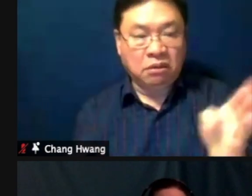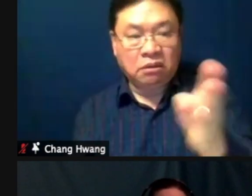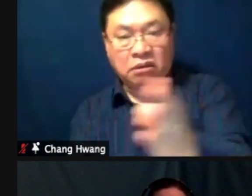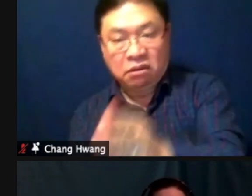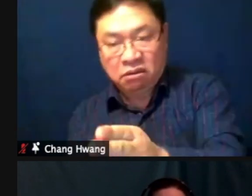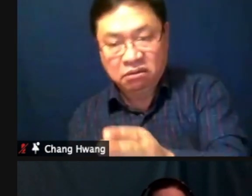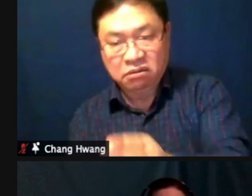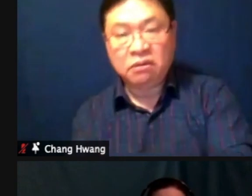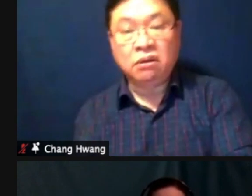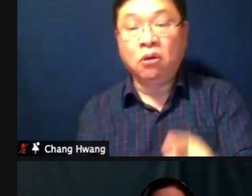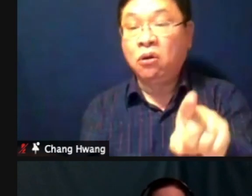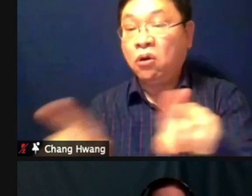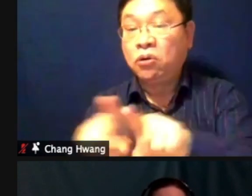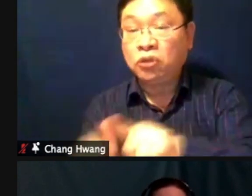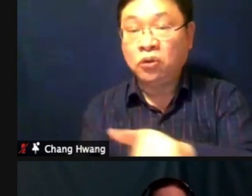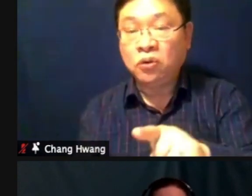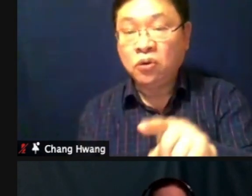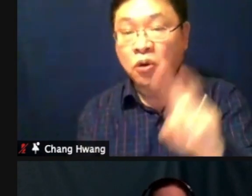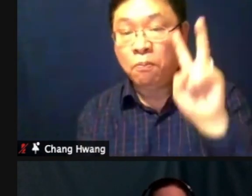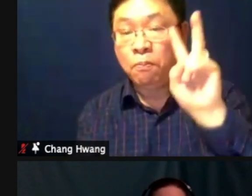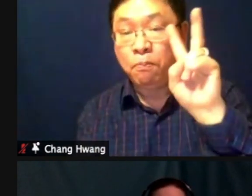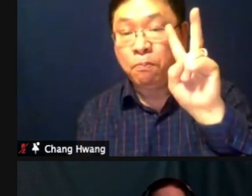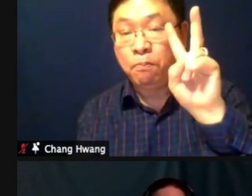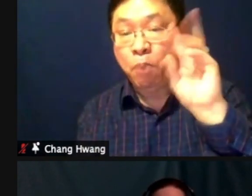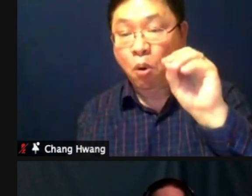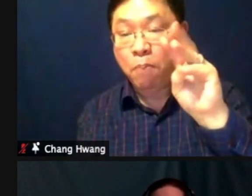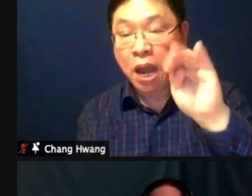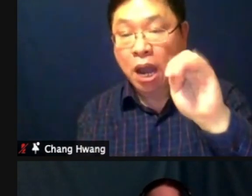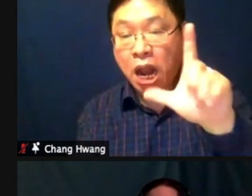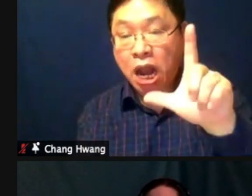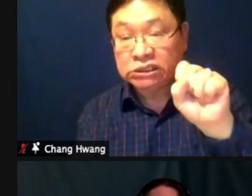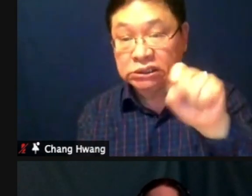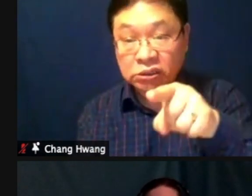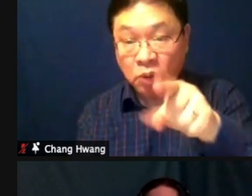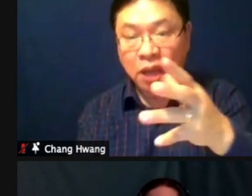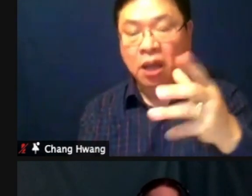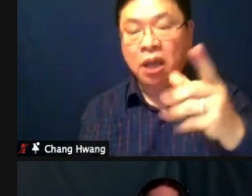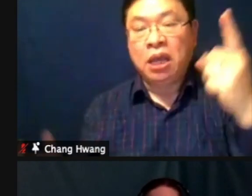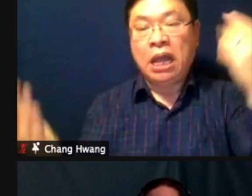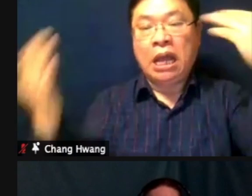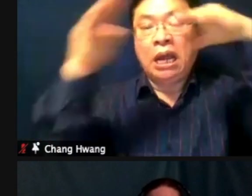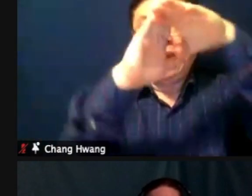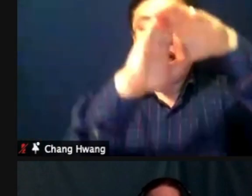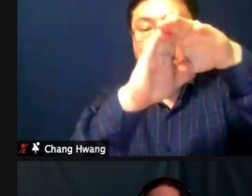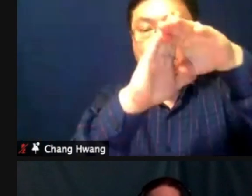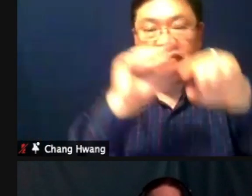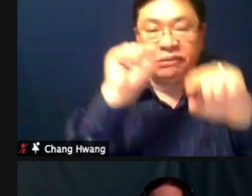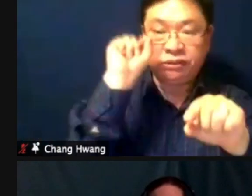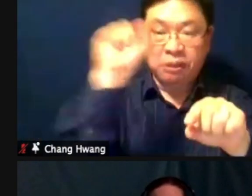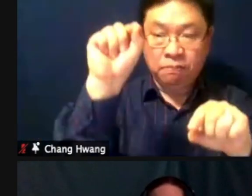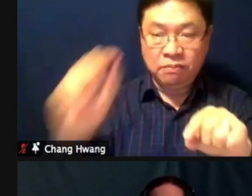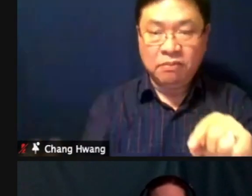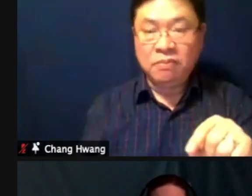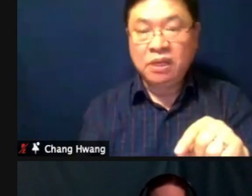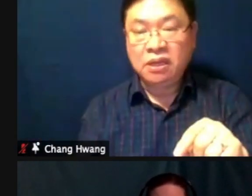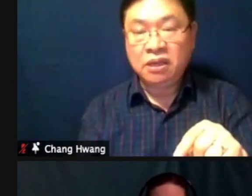Hangul. And so they've added and created the system of consonants. Then if you want to look at vowels in written